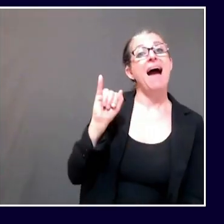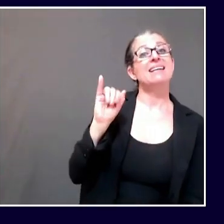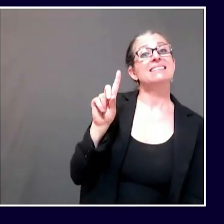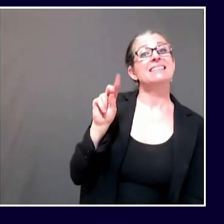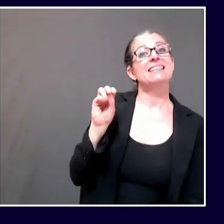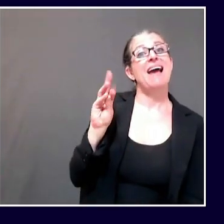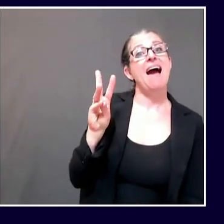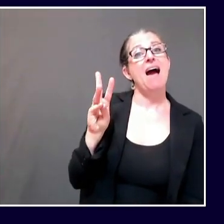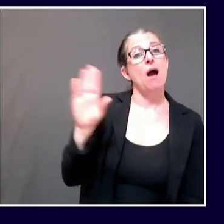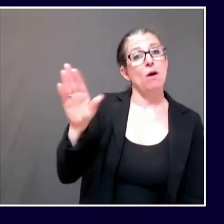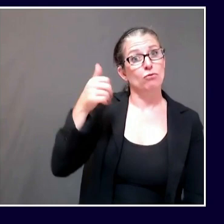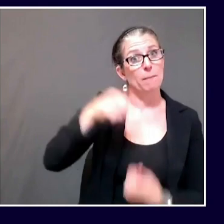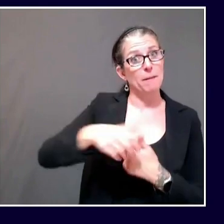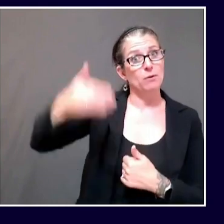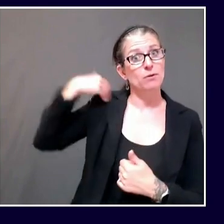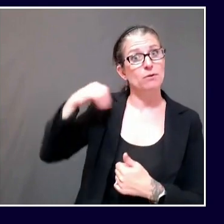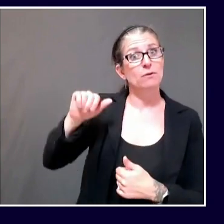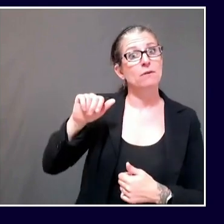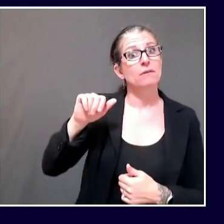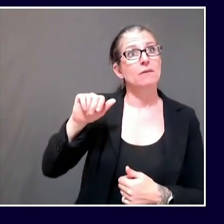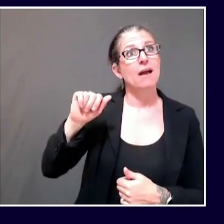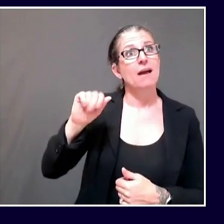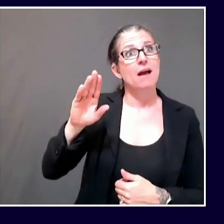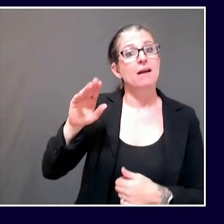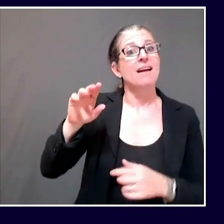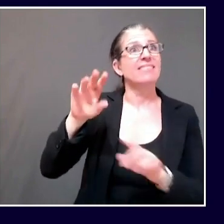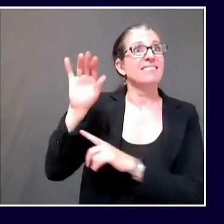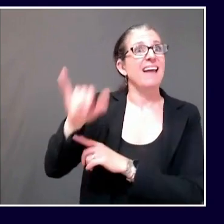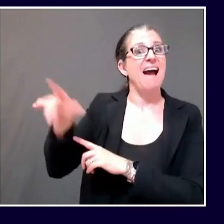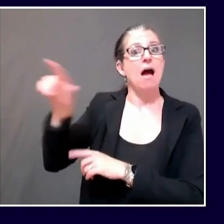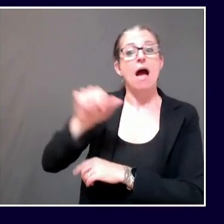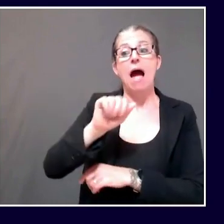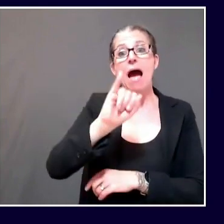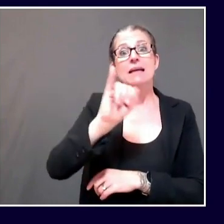I'm gonna turn now to Fred Bever at Maine Public.